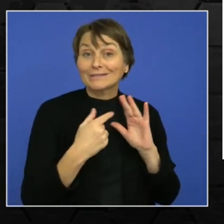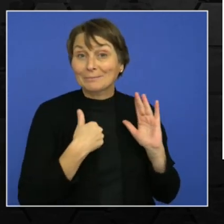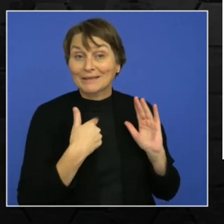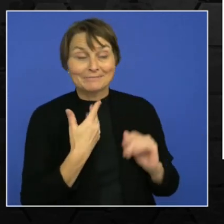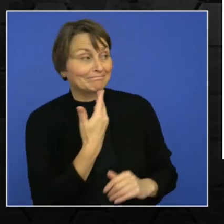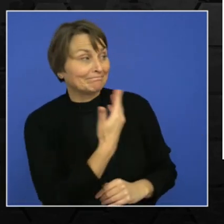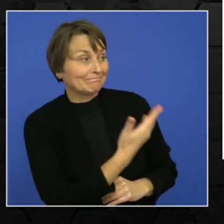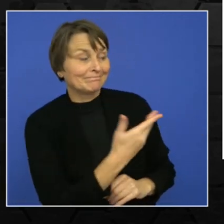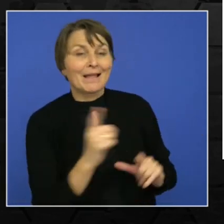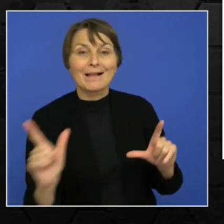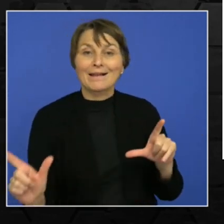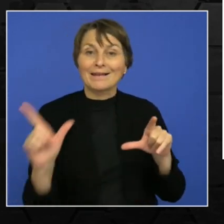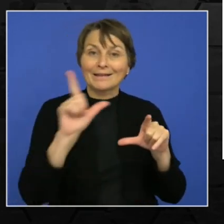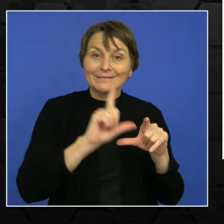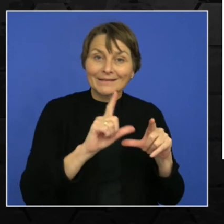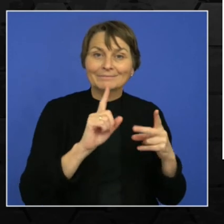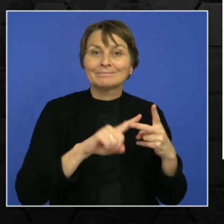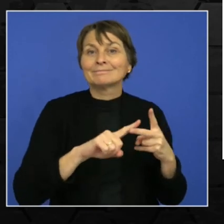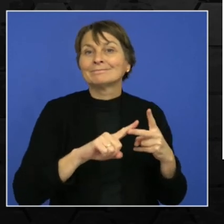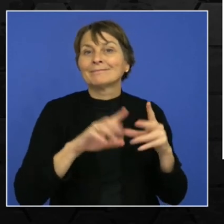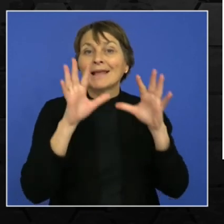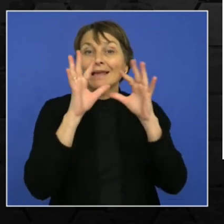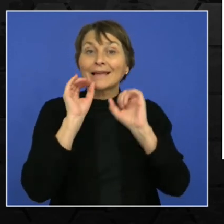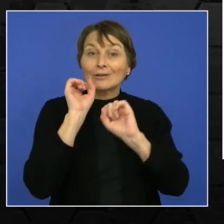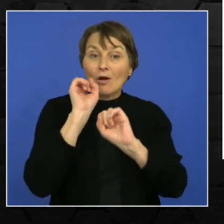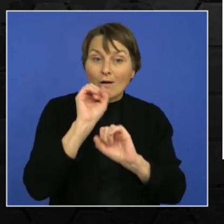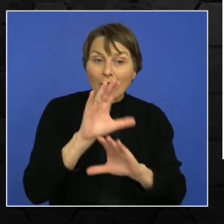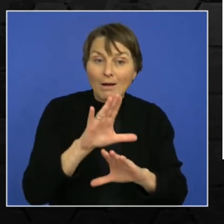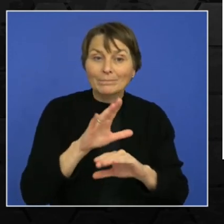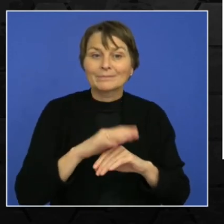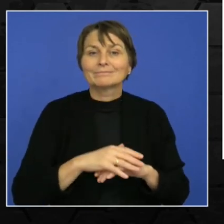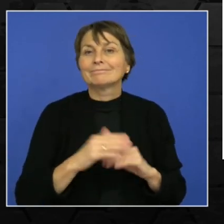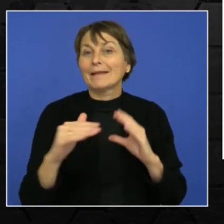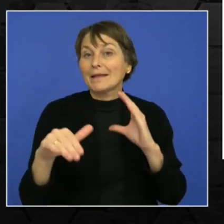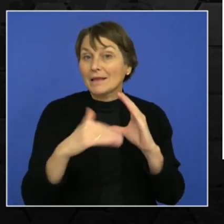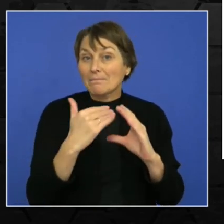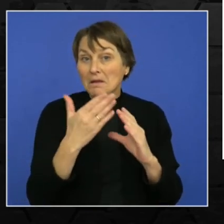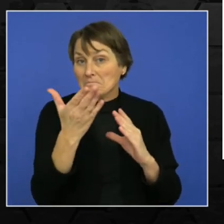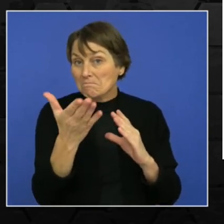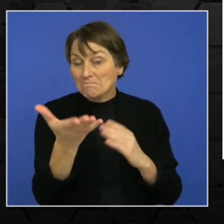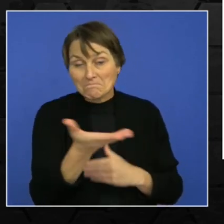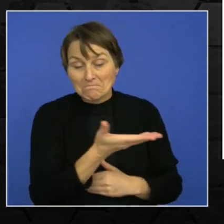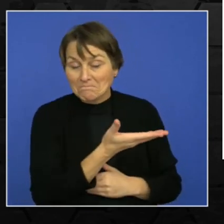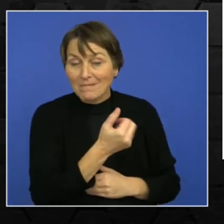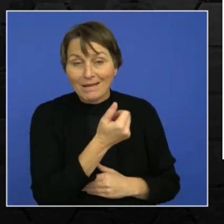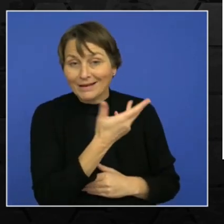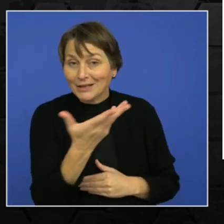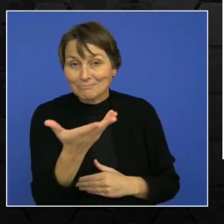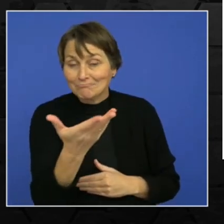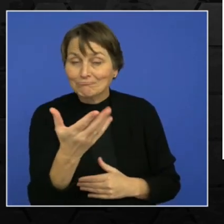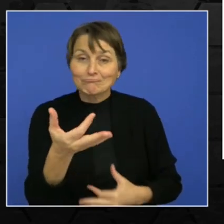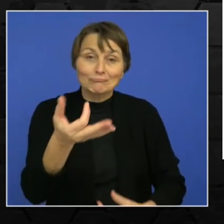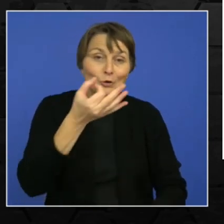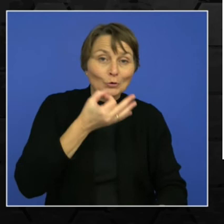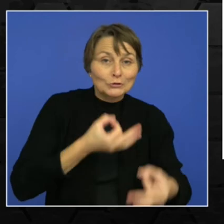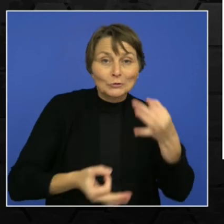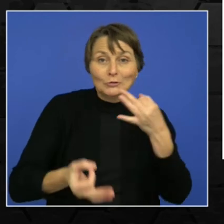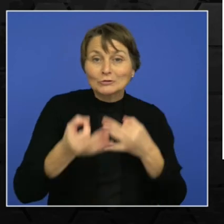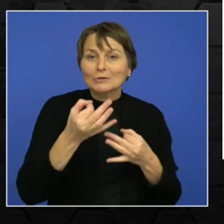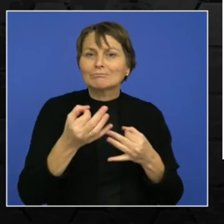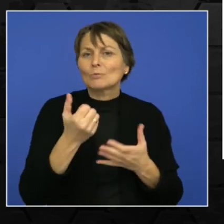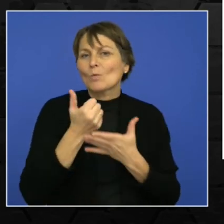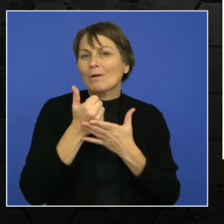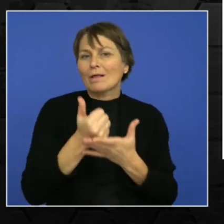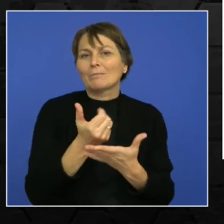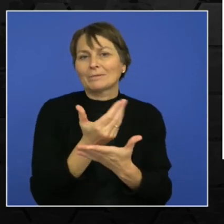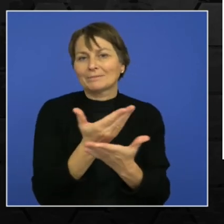my GitHub, and this is my email. If you guys have any question, anything, just reach out to me, and I'll help you guys out